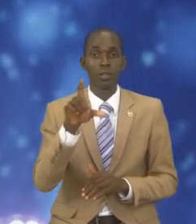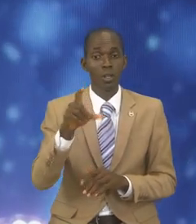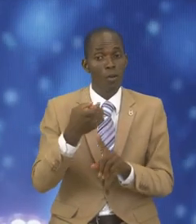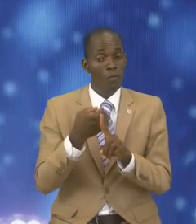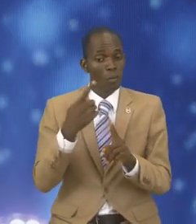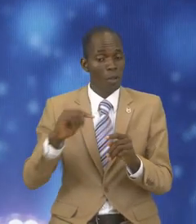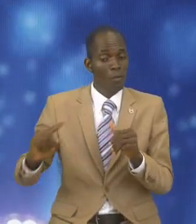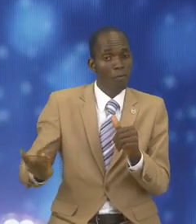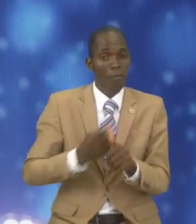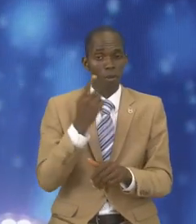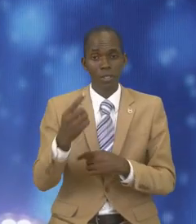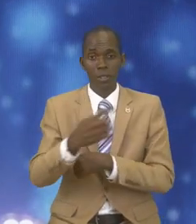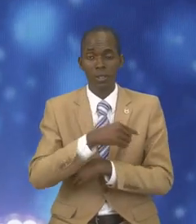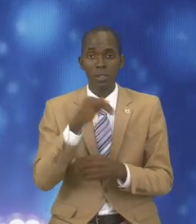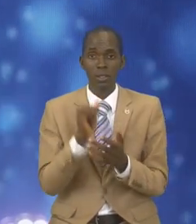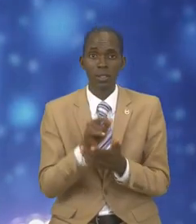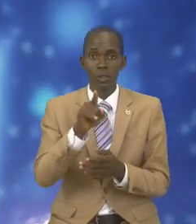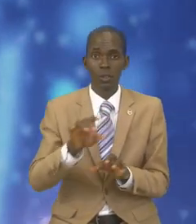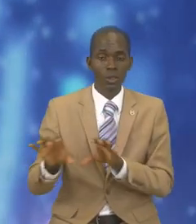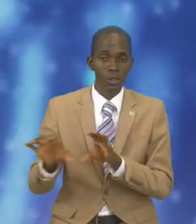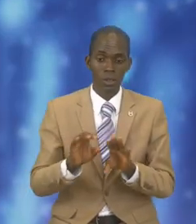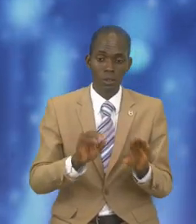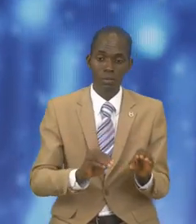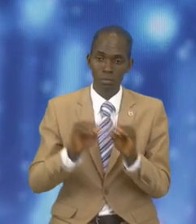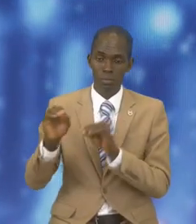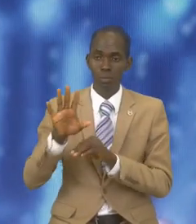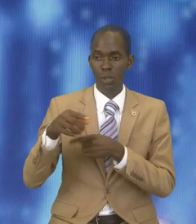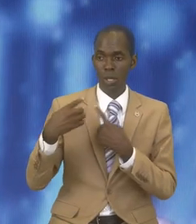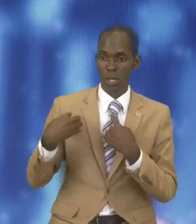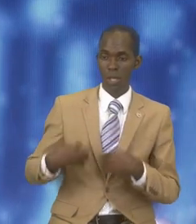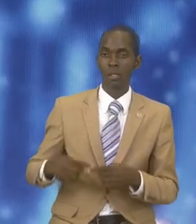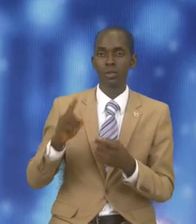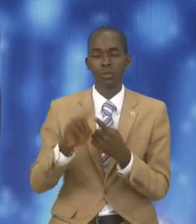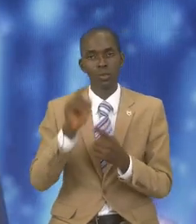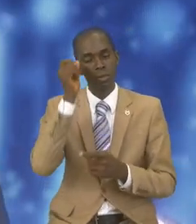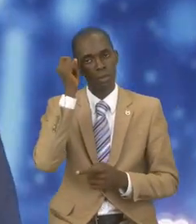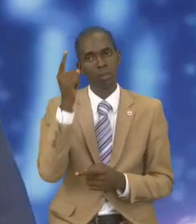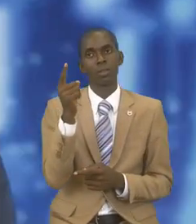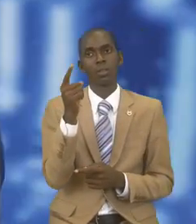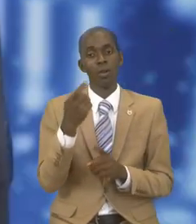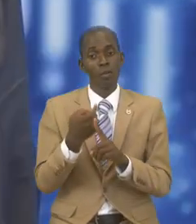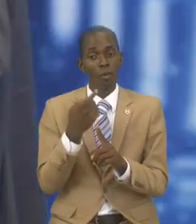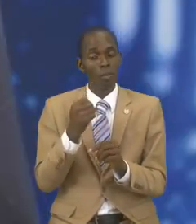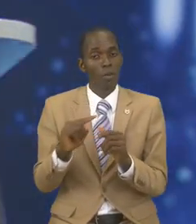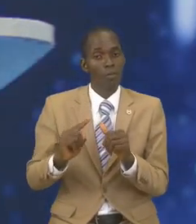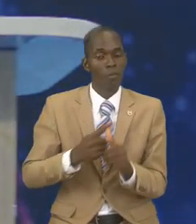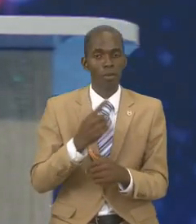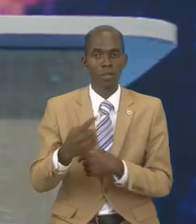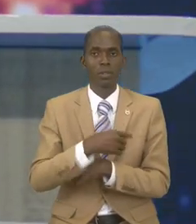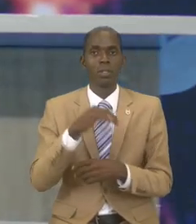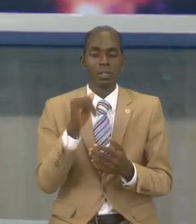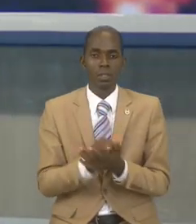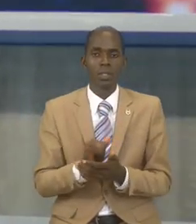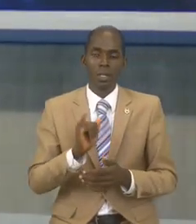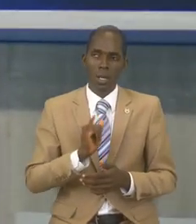that thou didst search thine heart to understand, from the first day that I saw, that